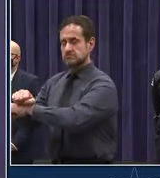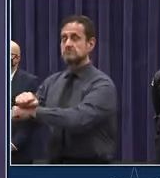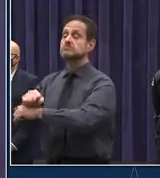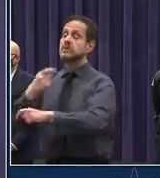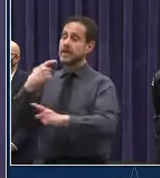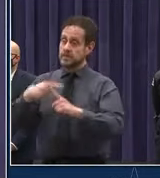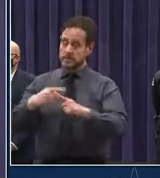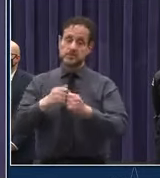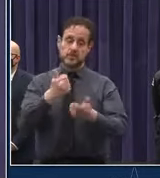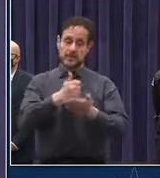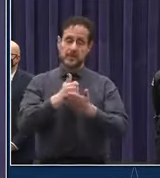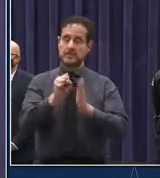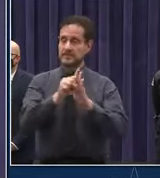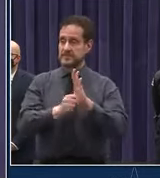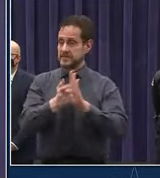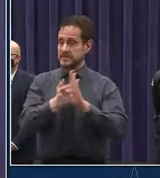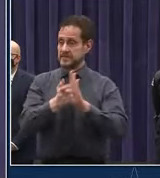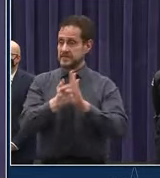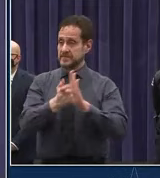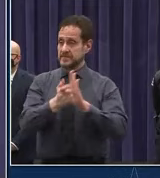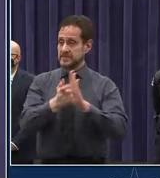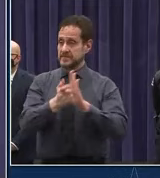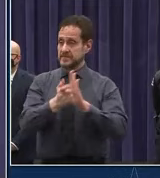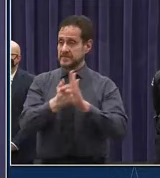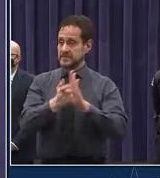charge the individuals who are responsible